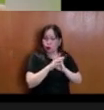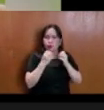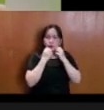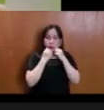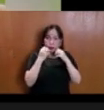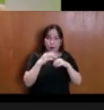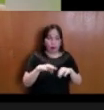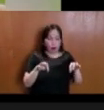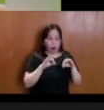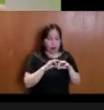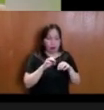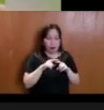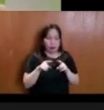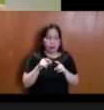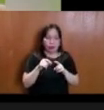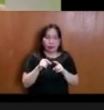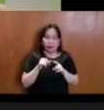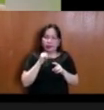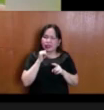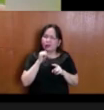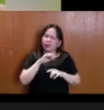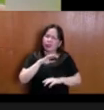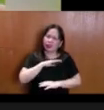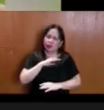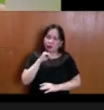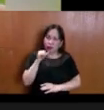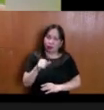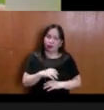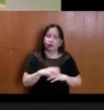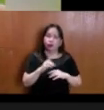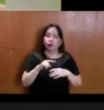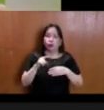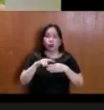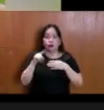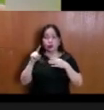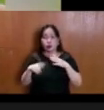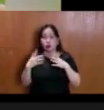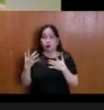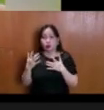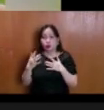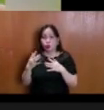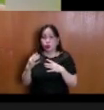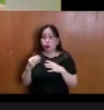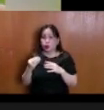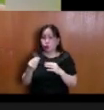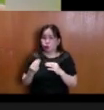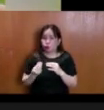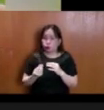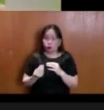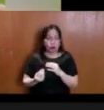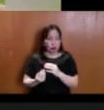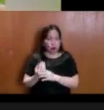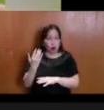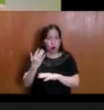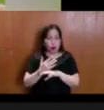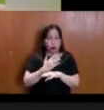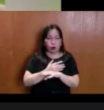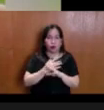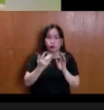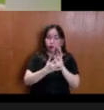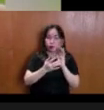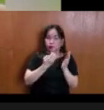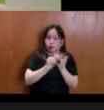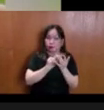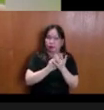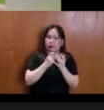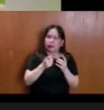it's definitely not enough. And the consequences of growth in the digital economy has to be managed in a